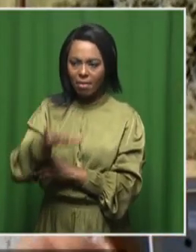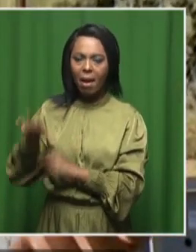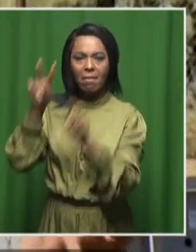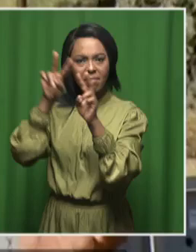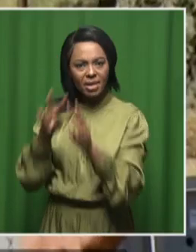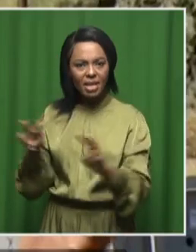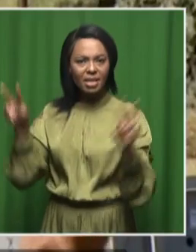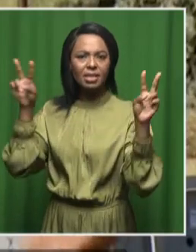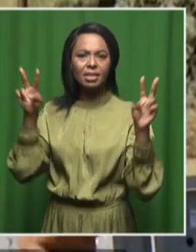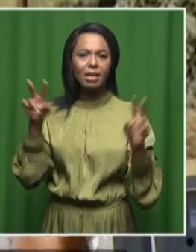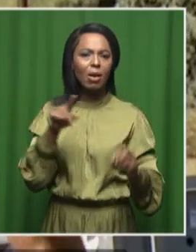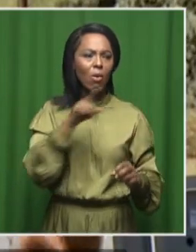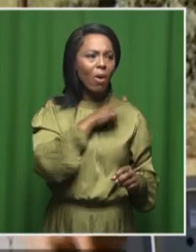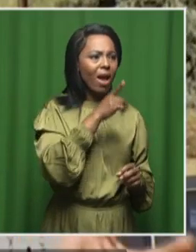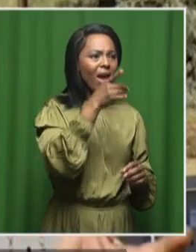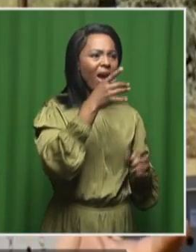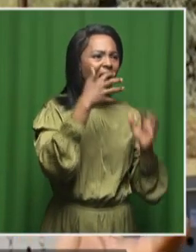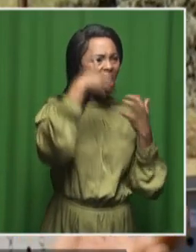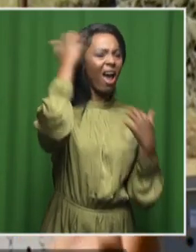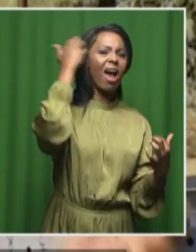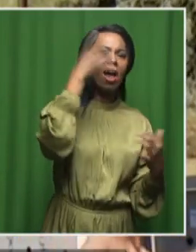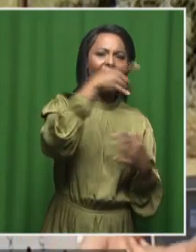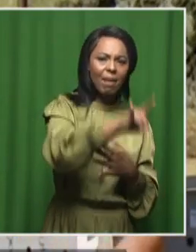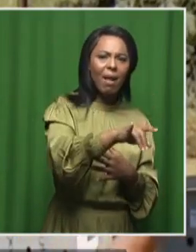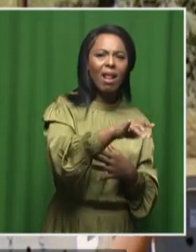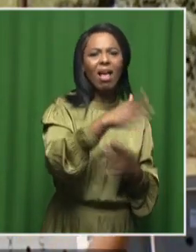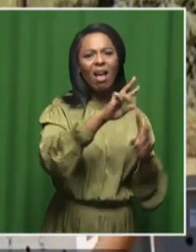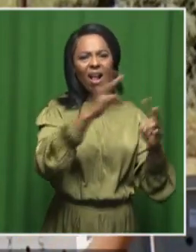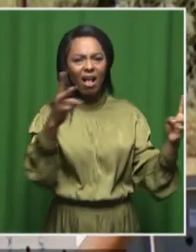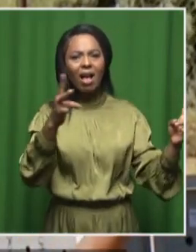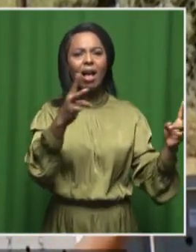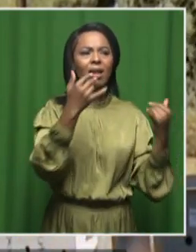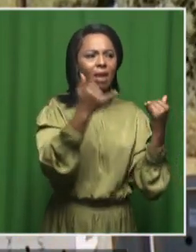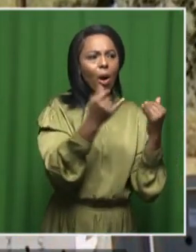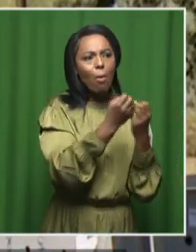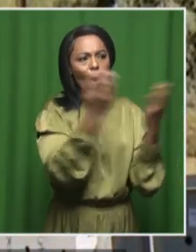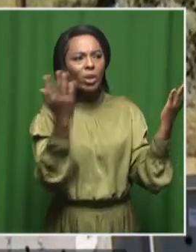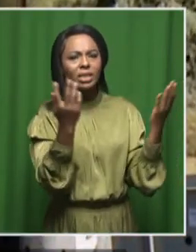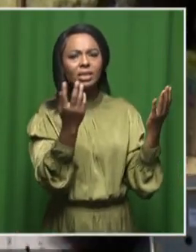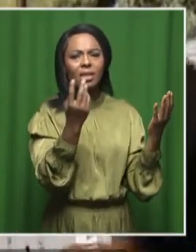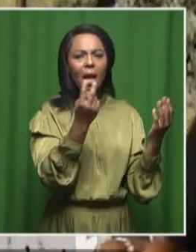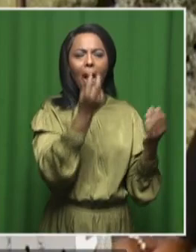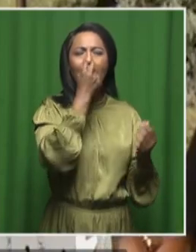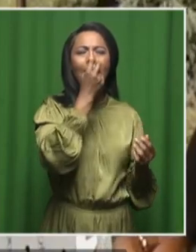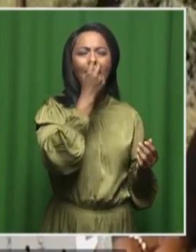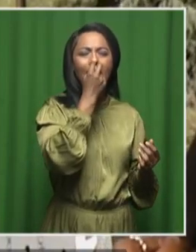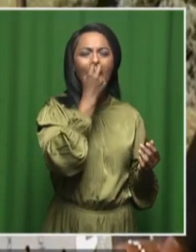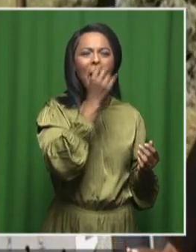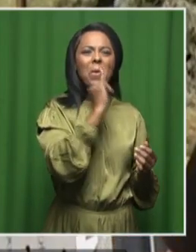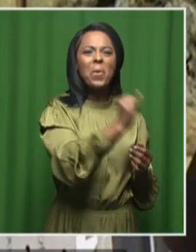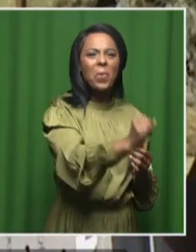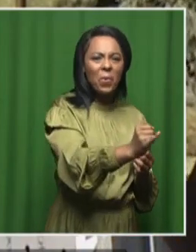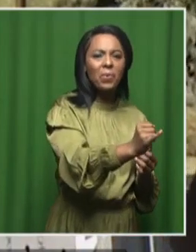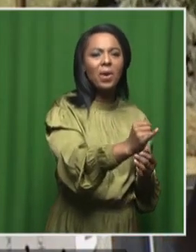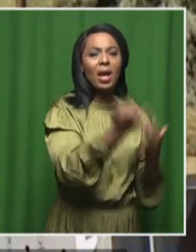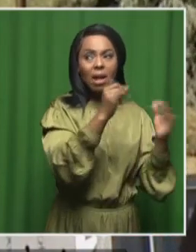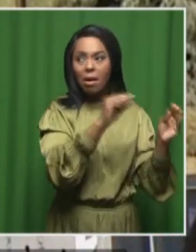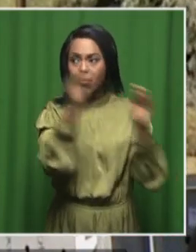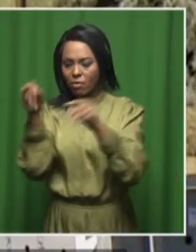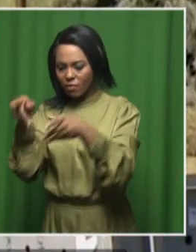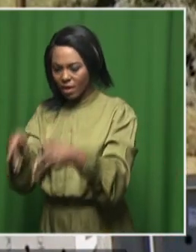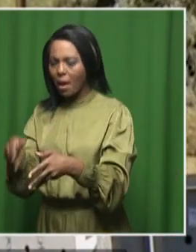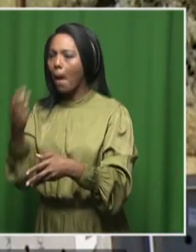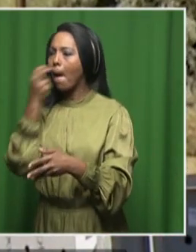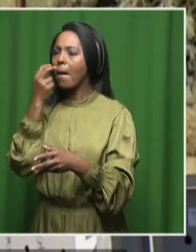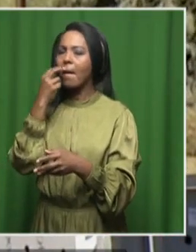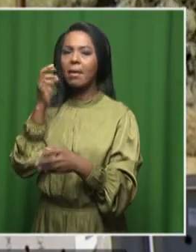no more, no one will give them food. So now they will have the best care. Talk to us about how you're going to release